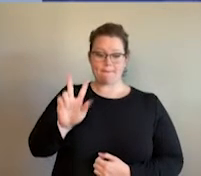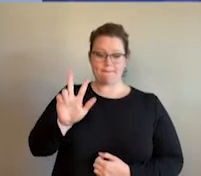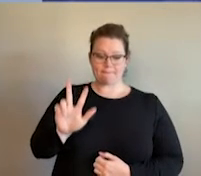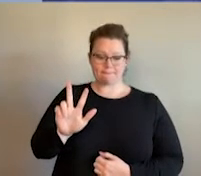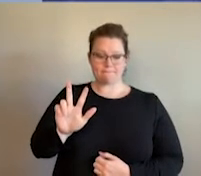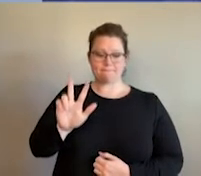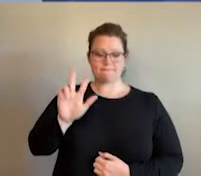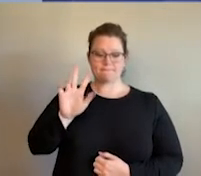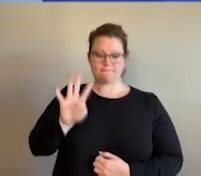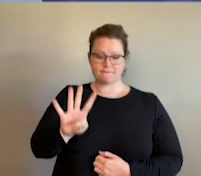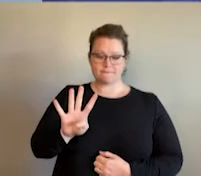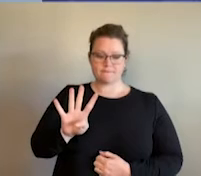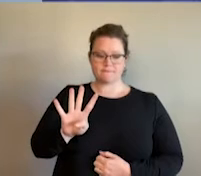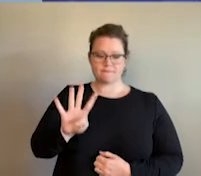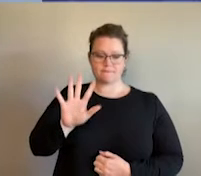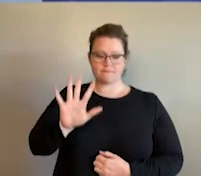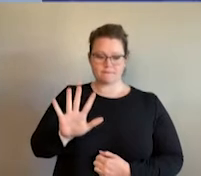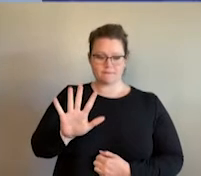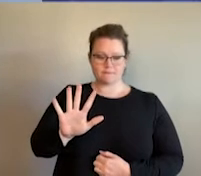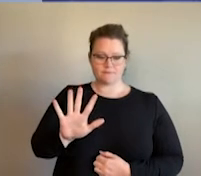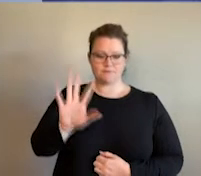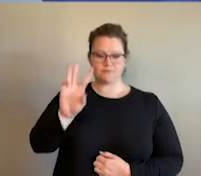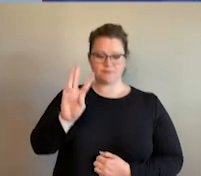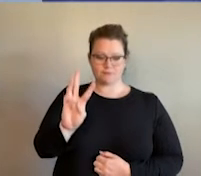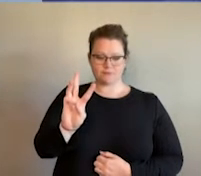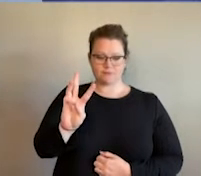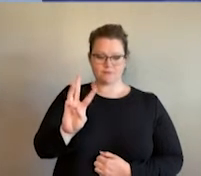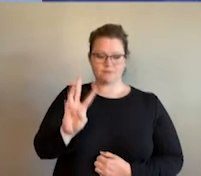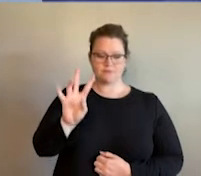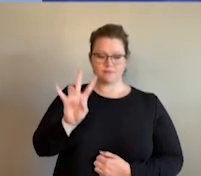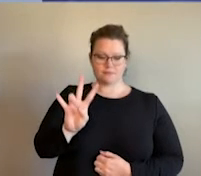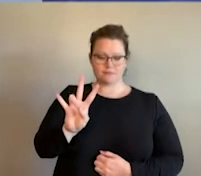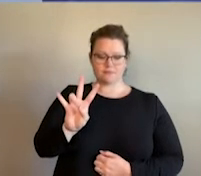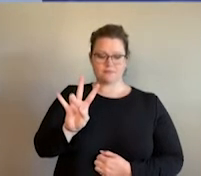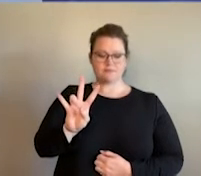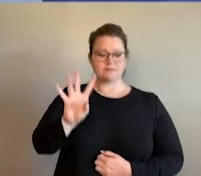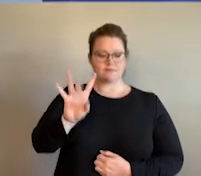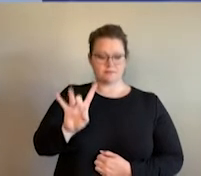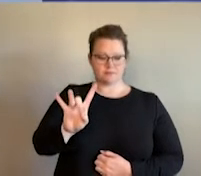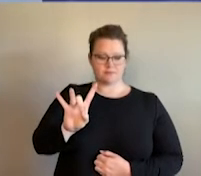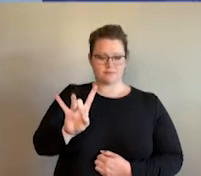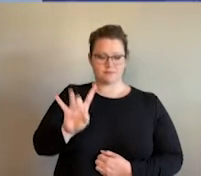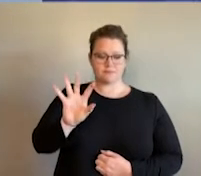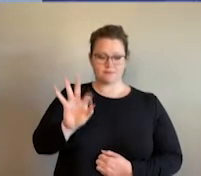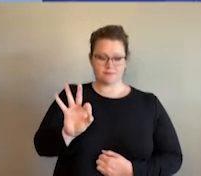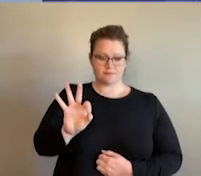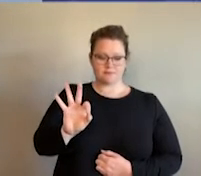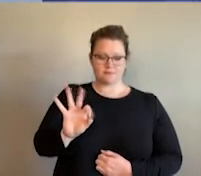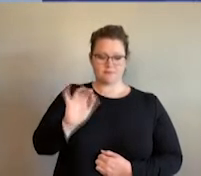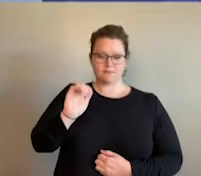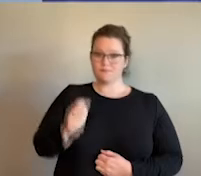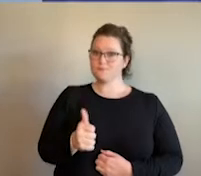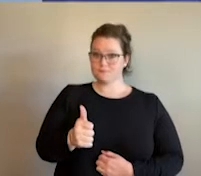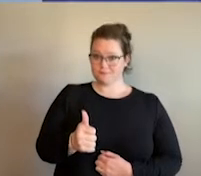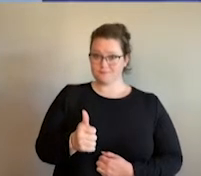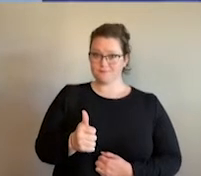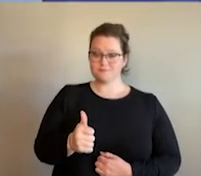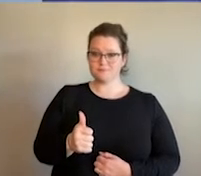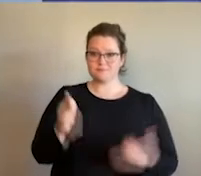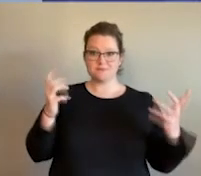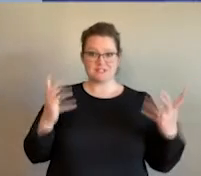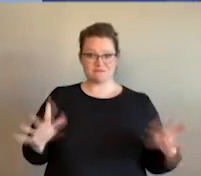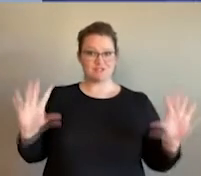2, 3, 4, 5, 6, 7, 8, 9,